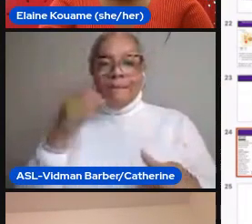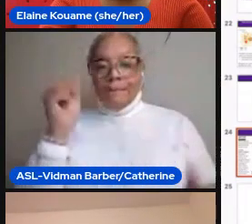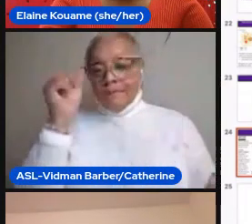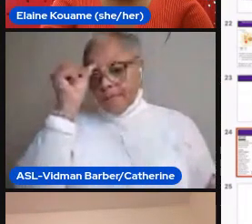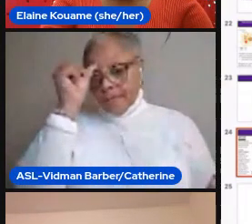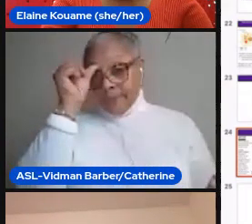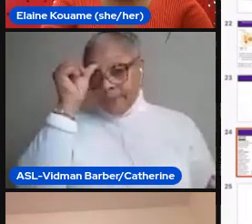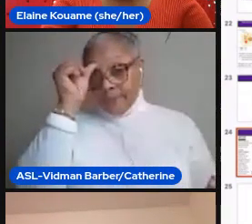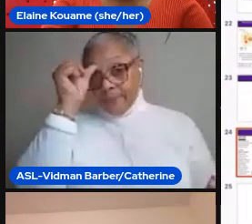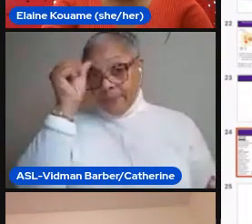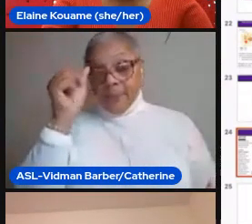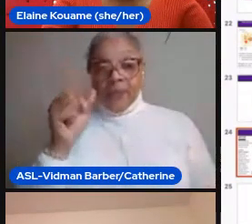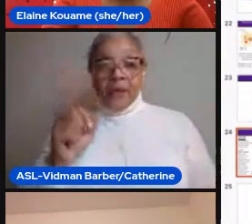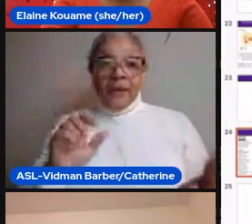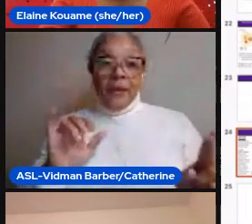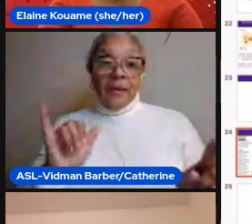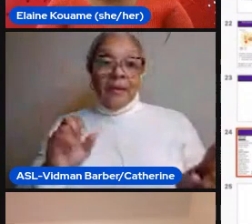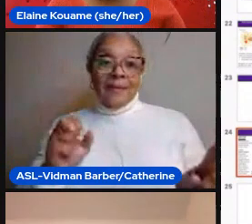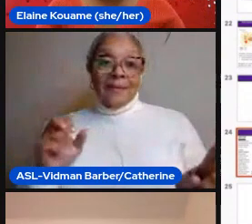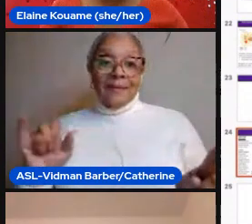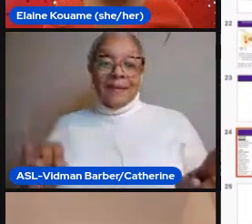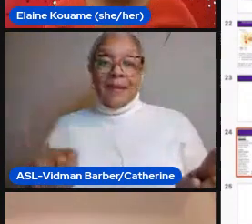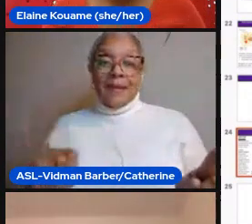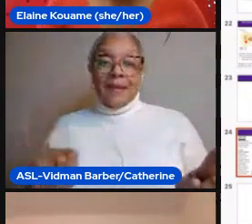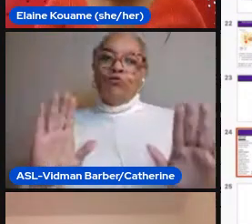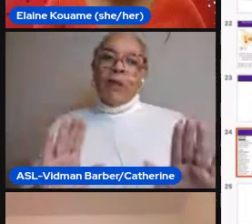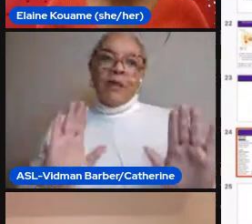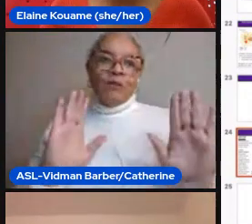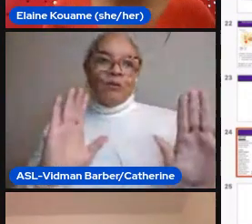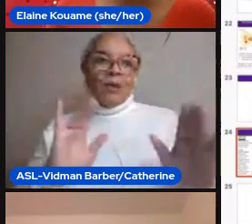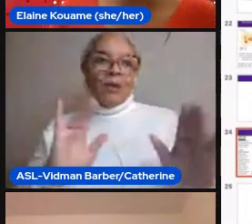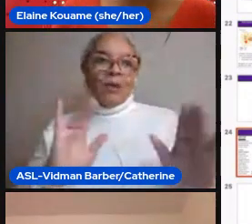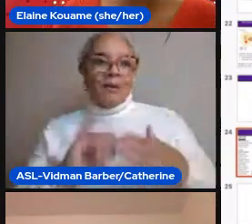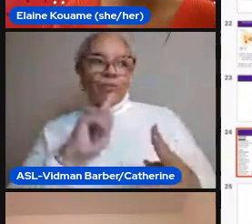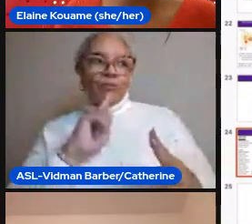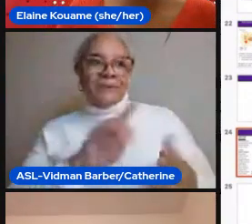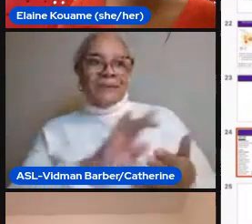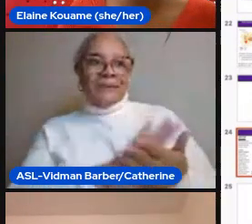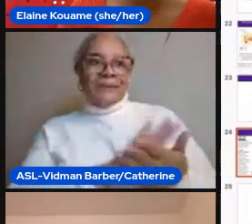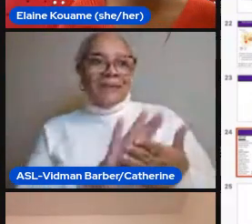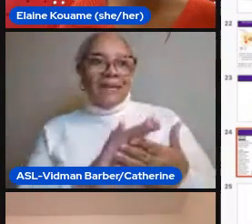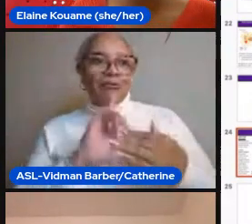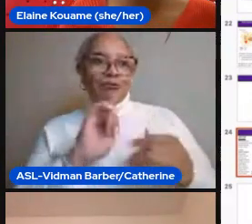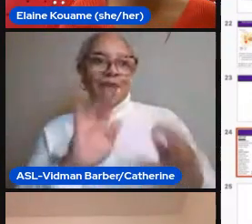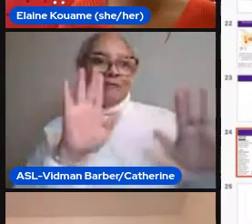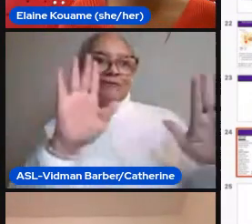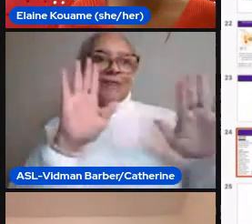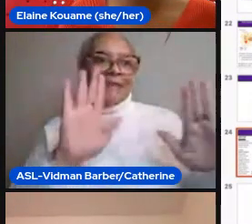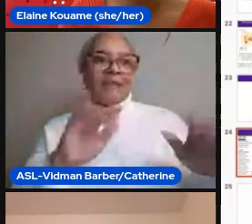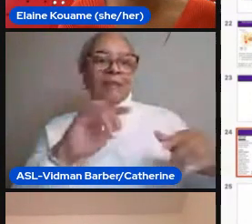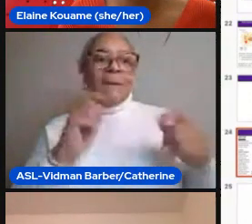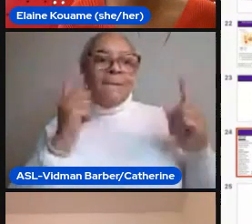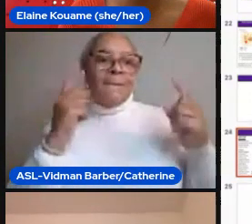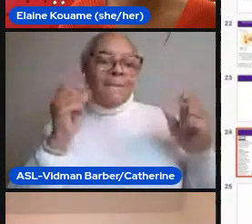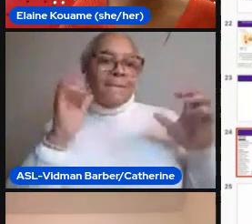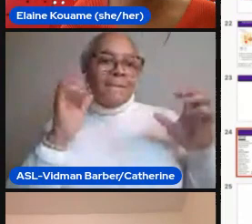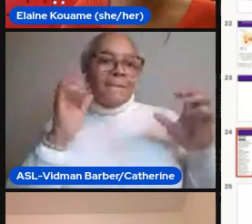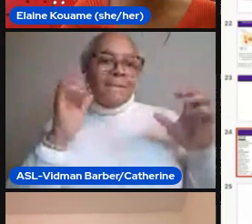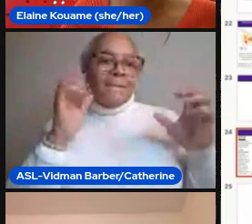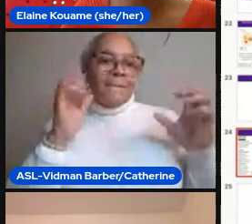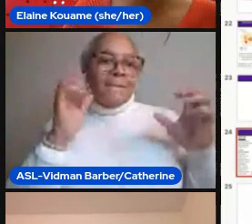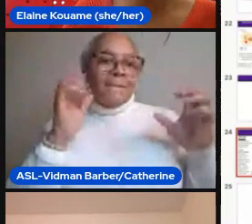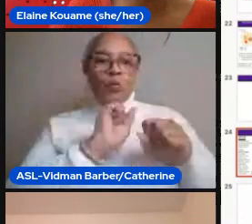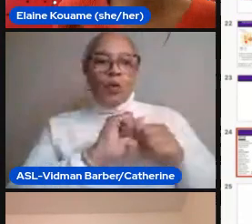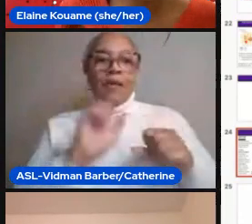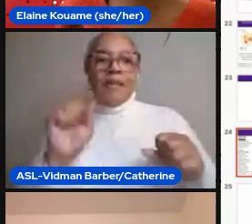Great. Thank you very much. That was really, really nice and really, really fantastic. Amazing work. Thank you. Yeah, while we